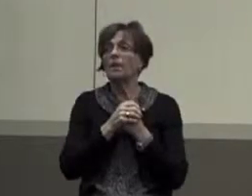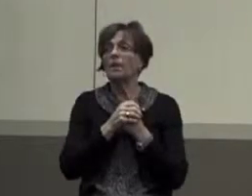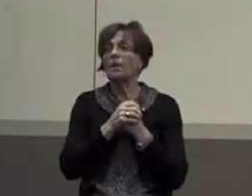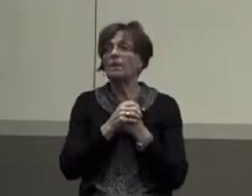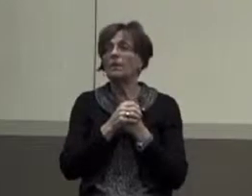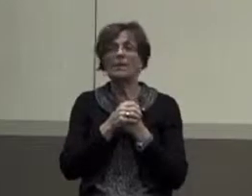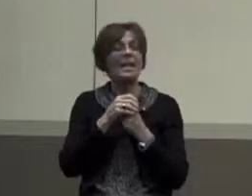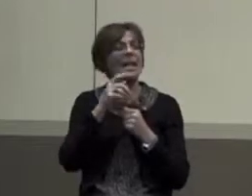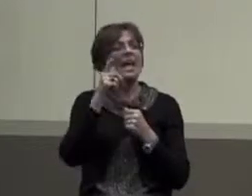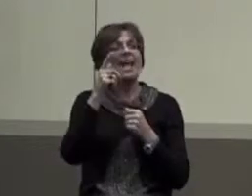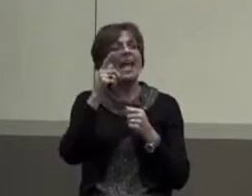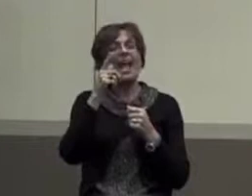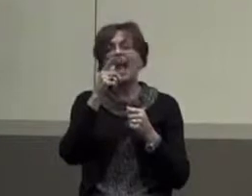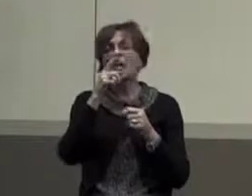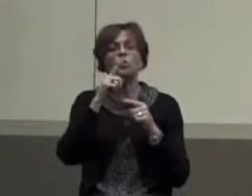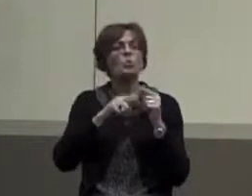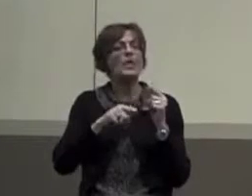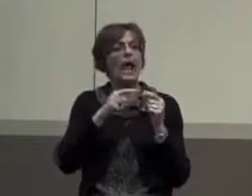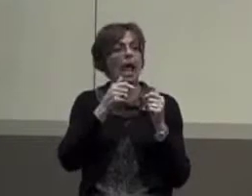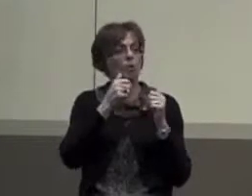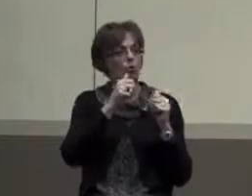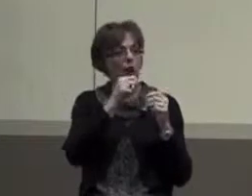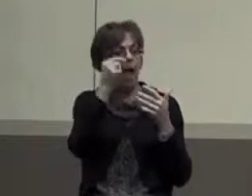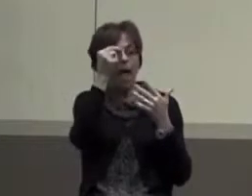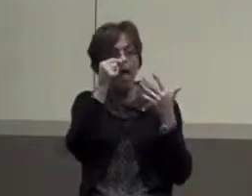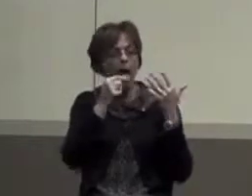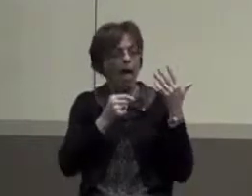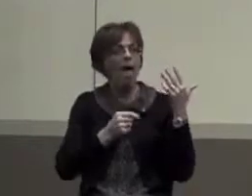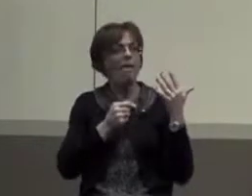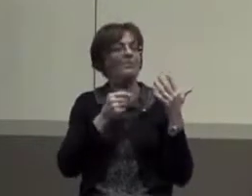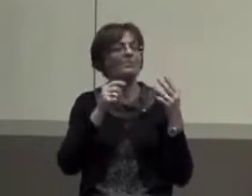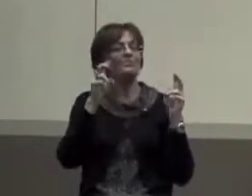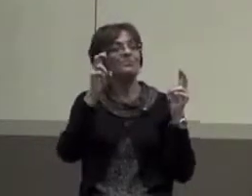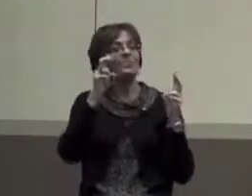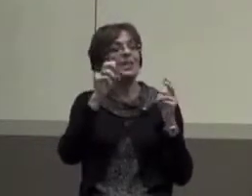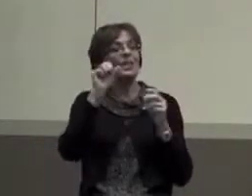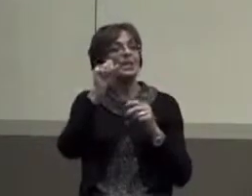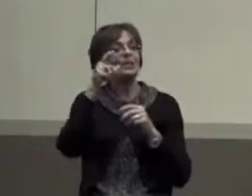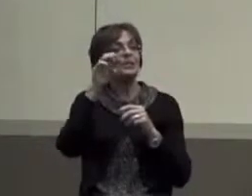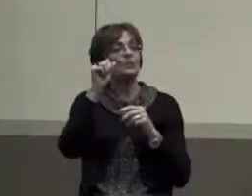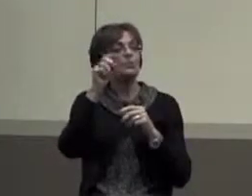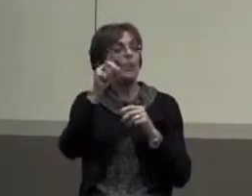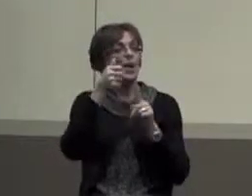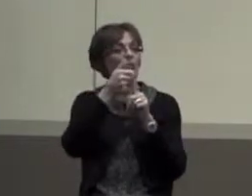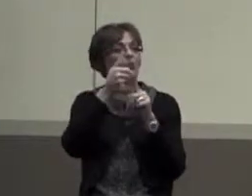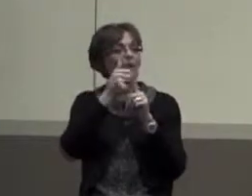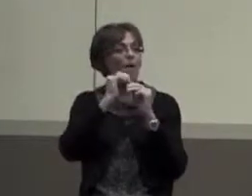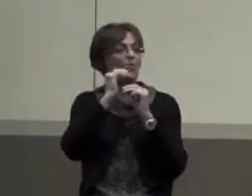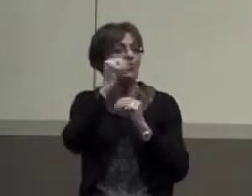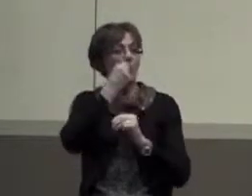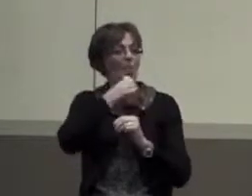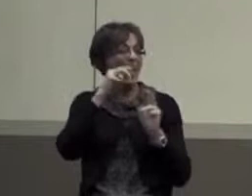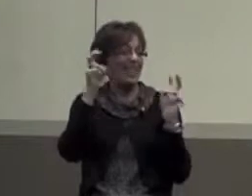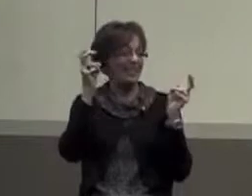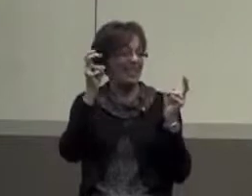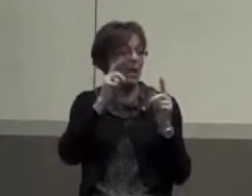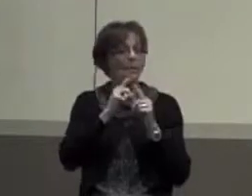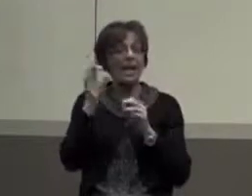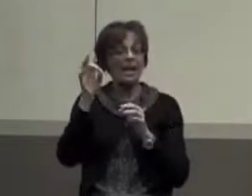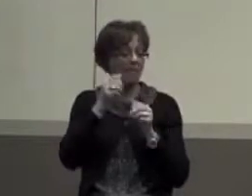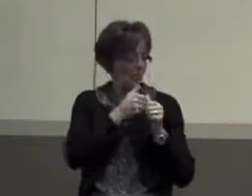too thin or try this and then it doesn't work and then you try that. But if you start with the thing that she's most invested in trying to